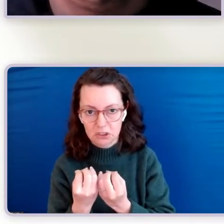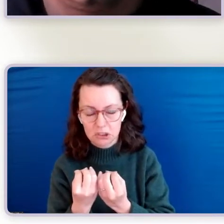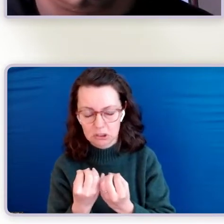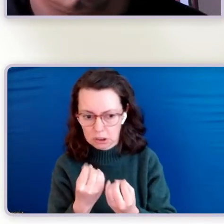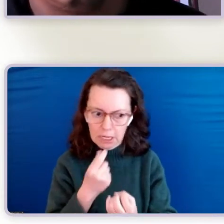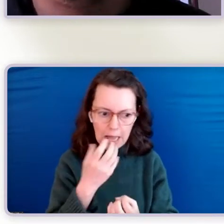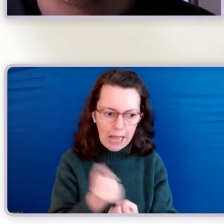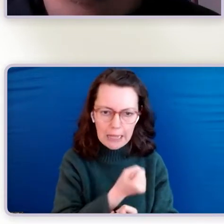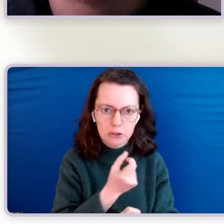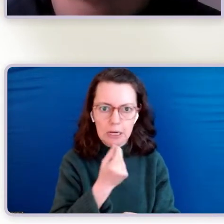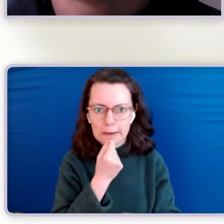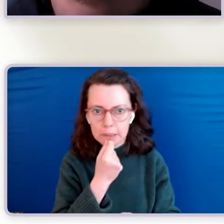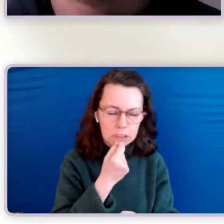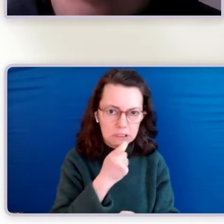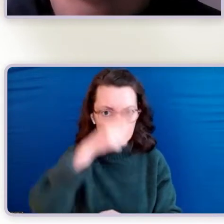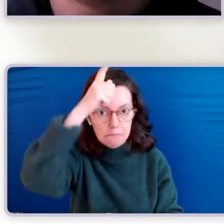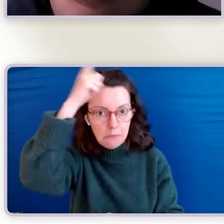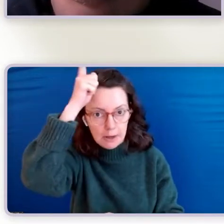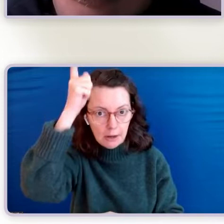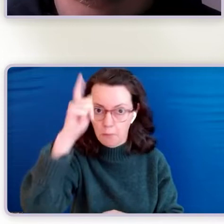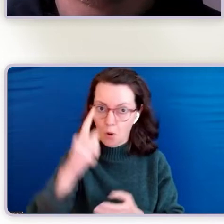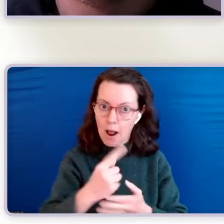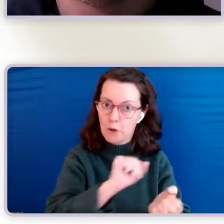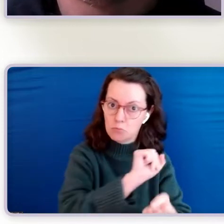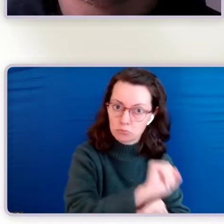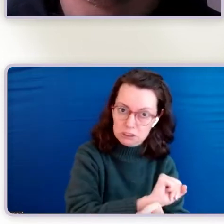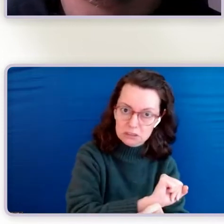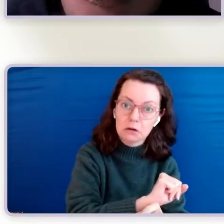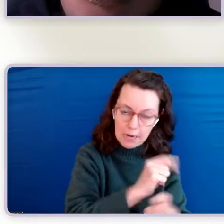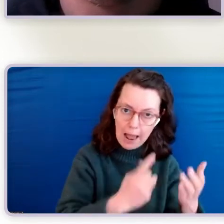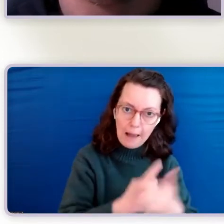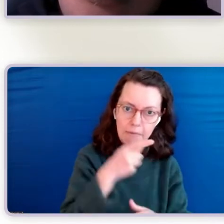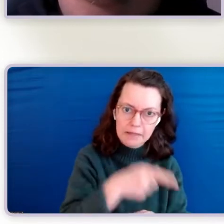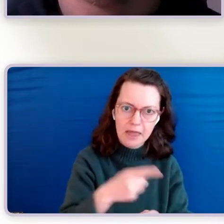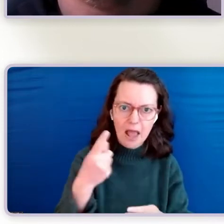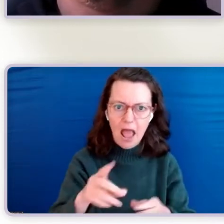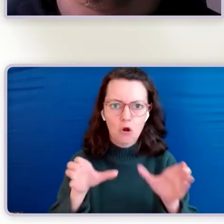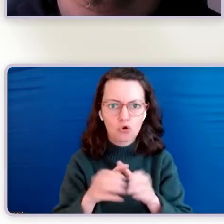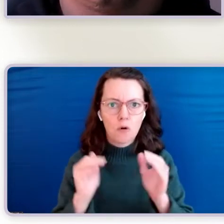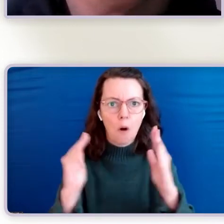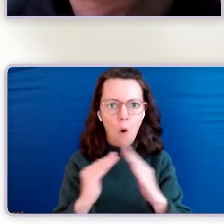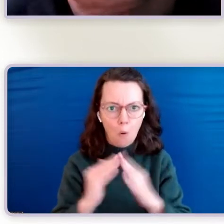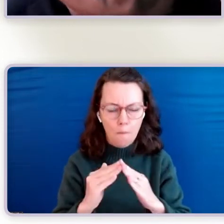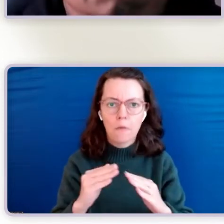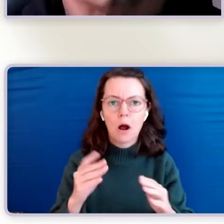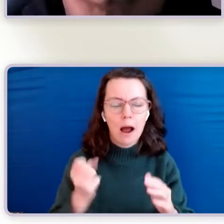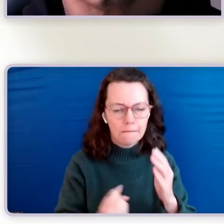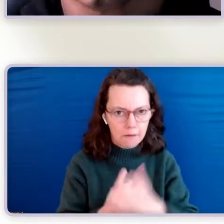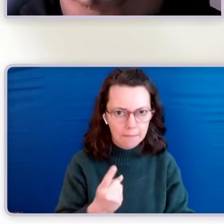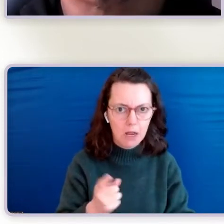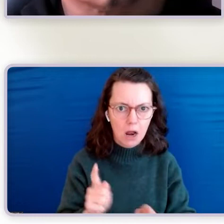with prisons, other kinds of congregate care where there was a default to isolation, to locking down,